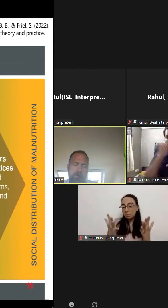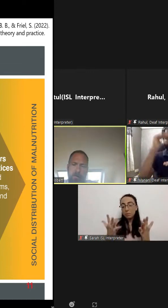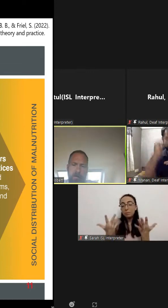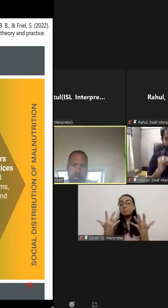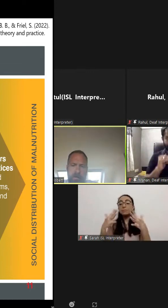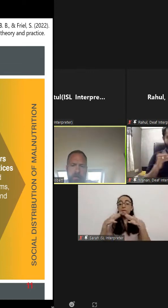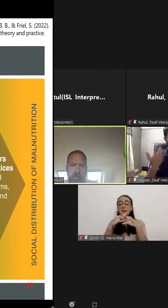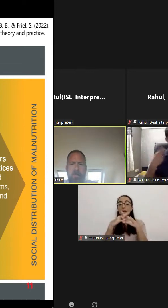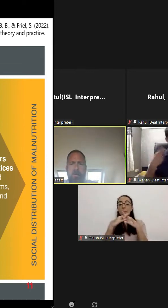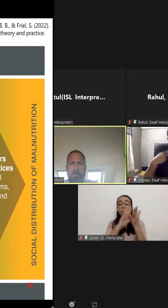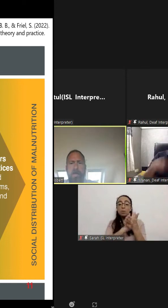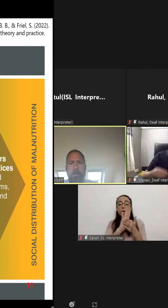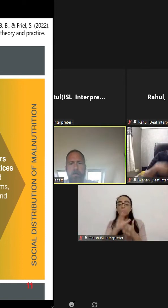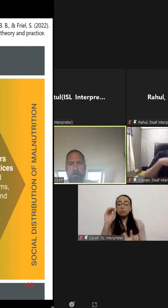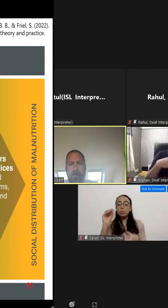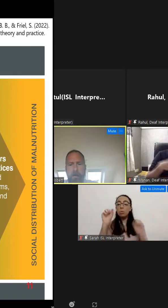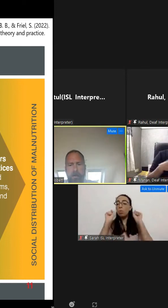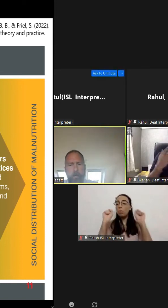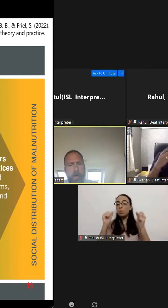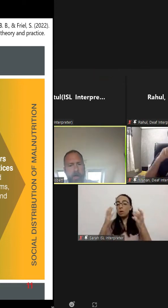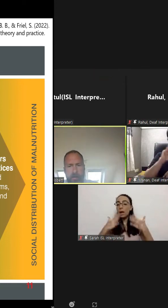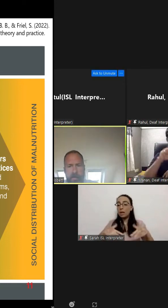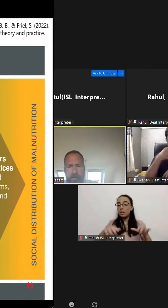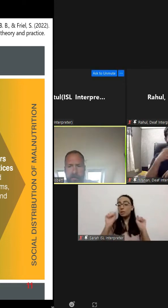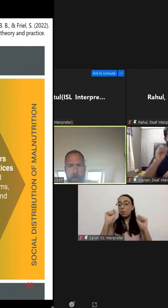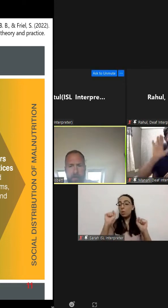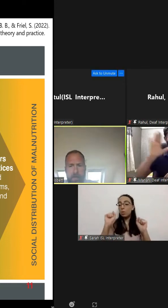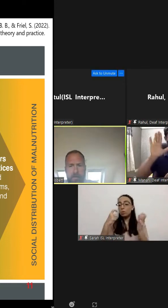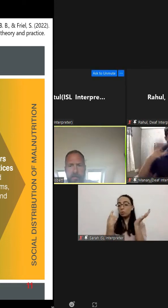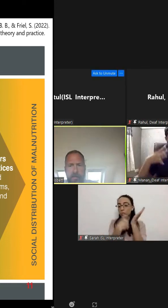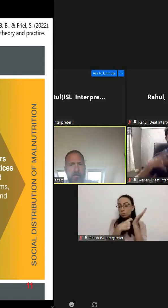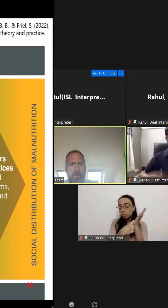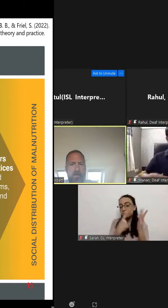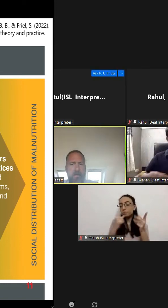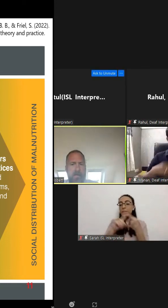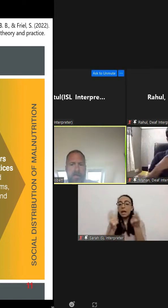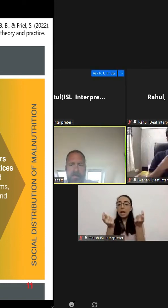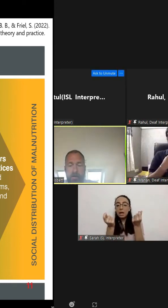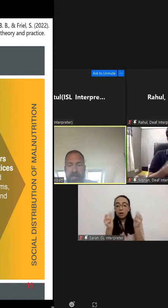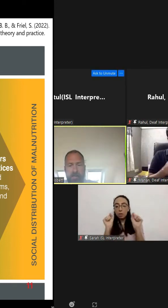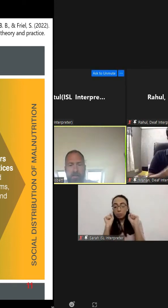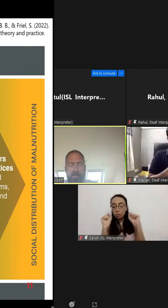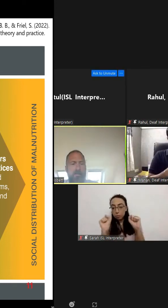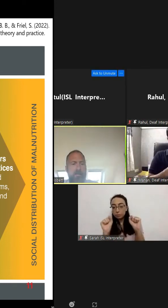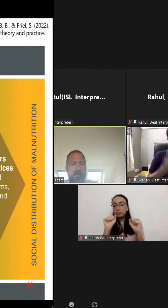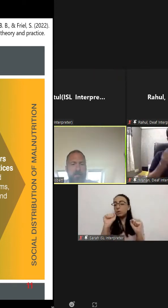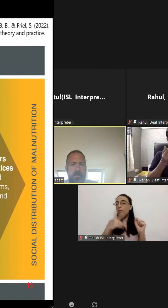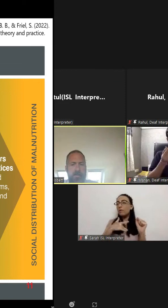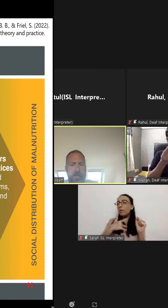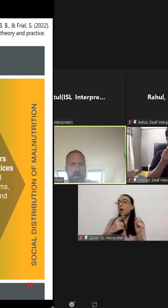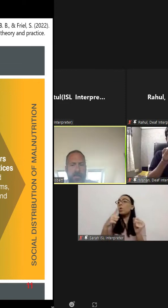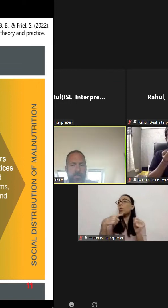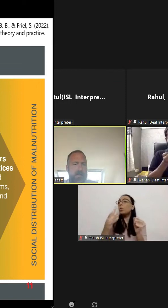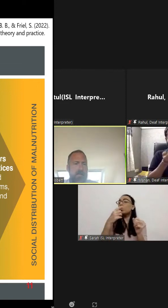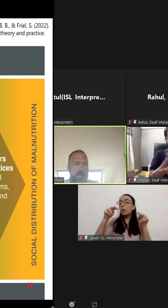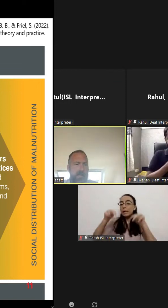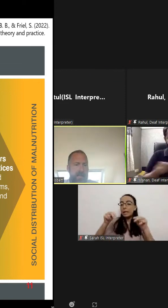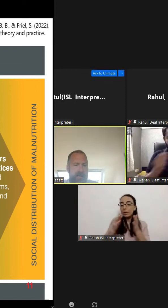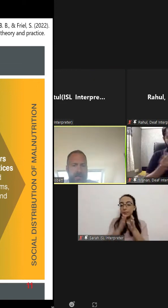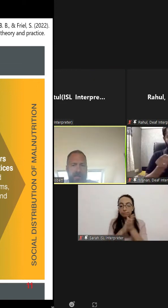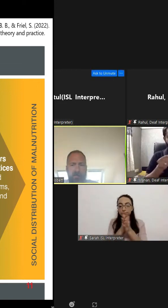WHO framework on social determinants of health, work on political economy, so looking at whose interests are institutions shaped and